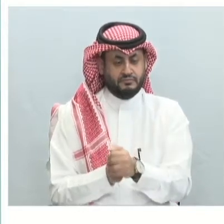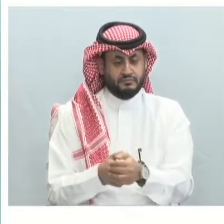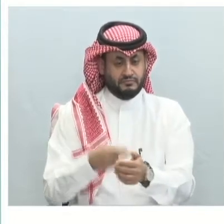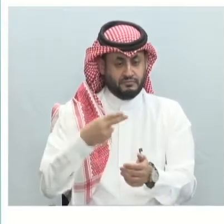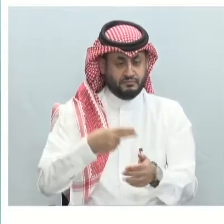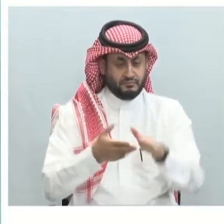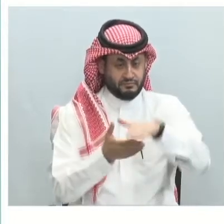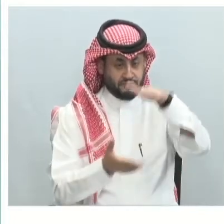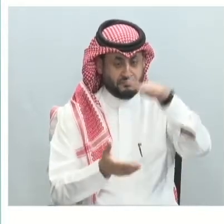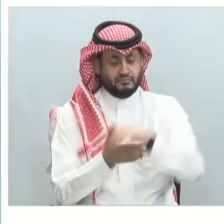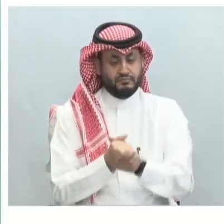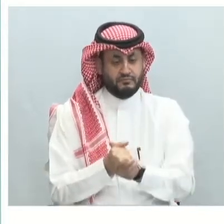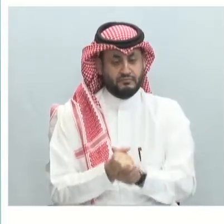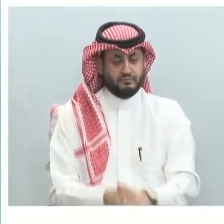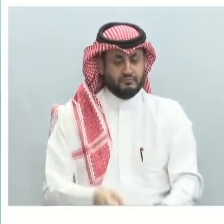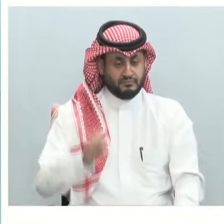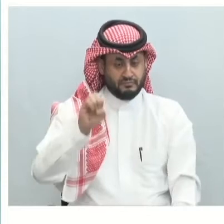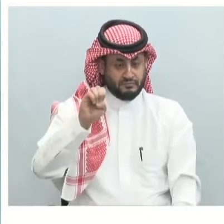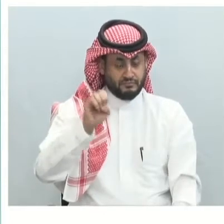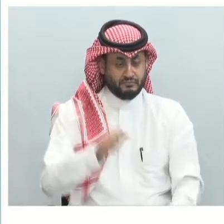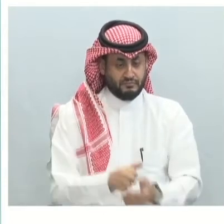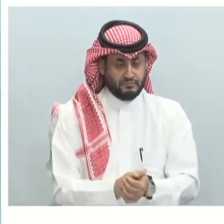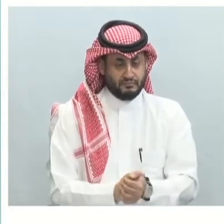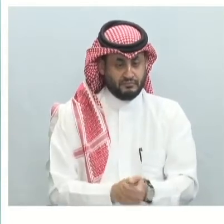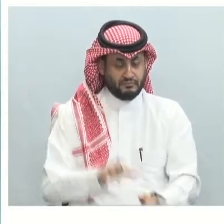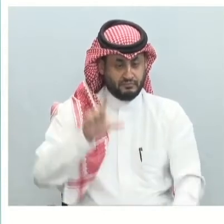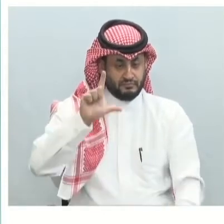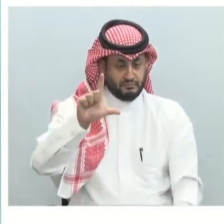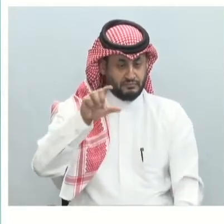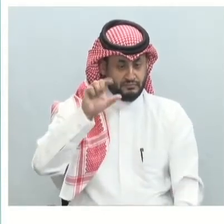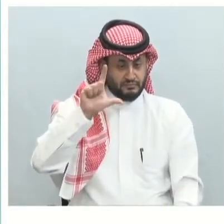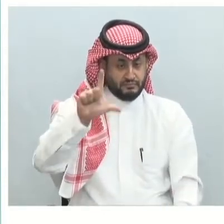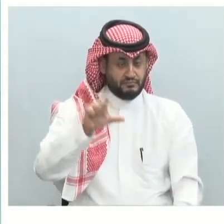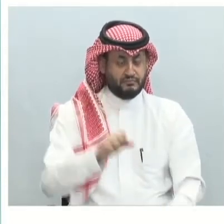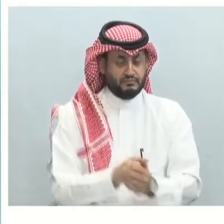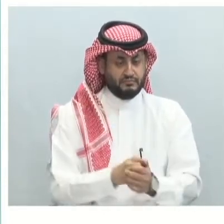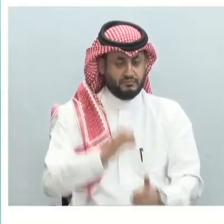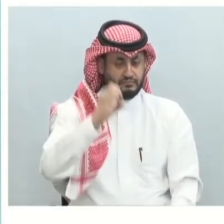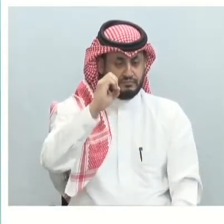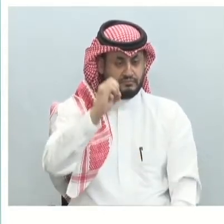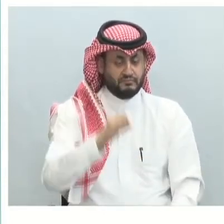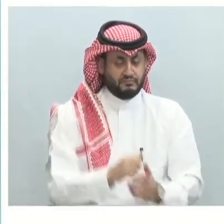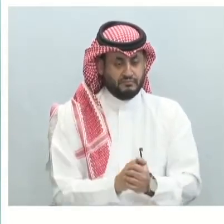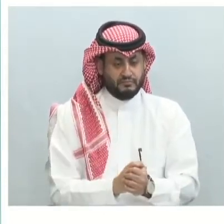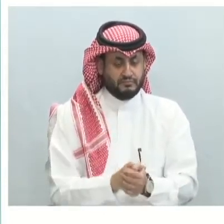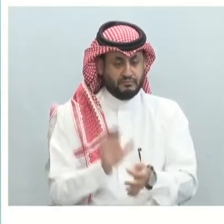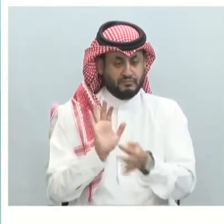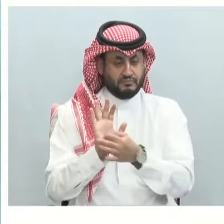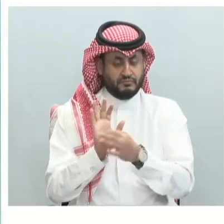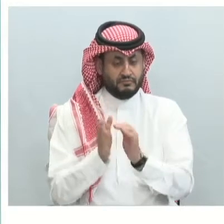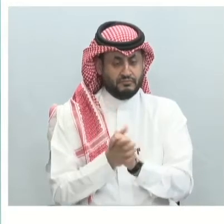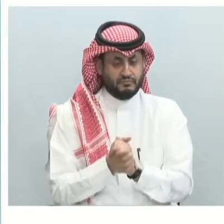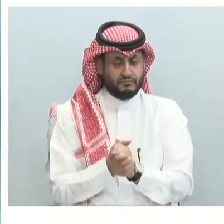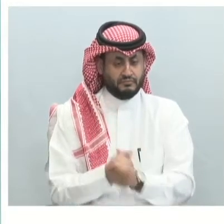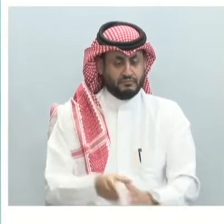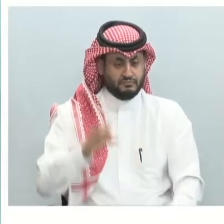H. Then we have E, double L, O, full stop. Then